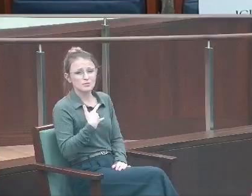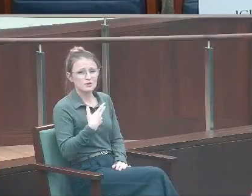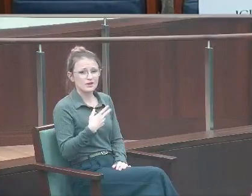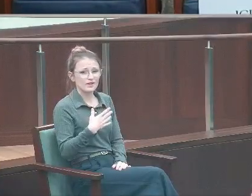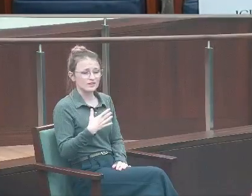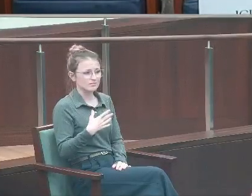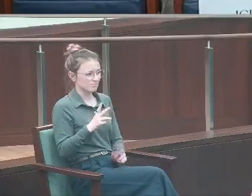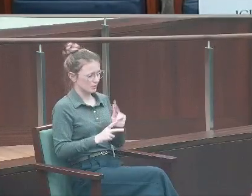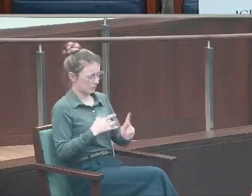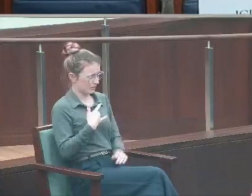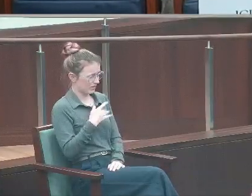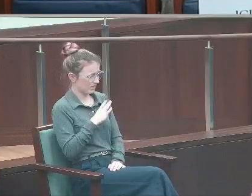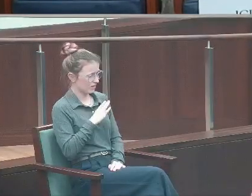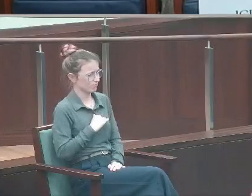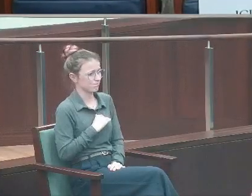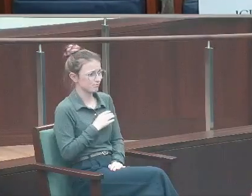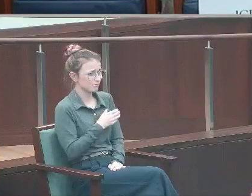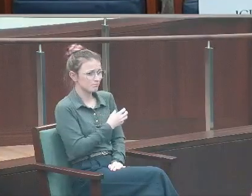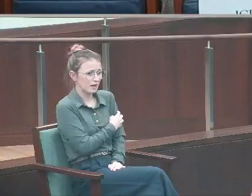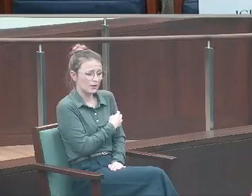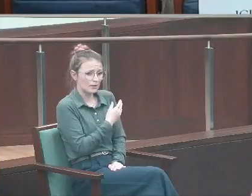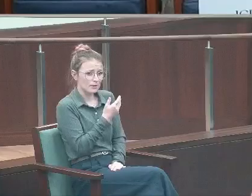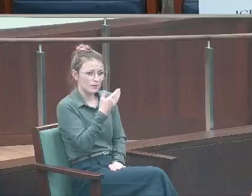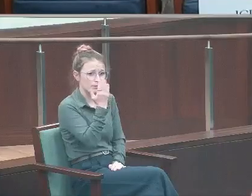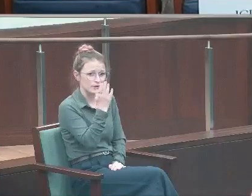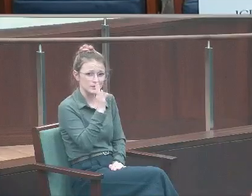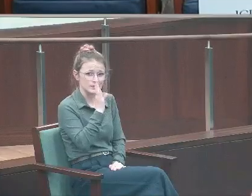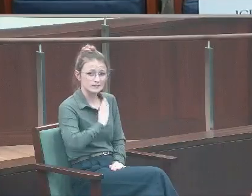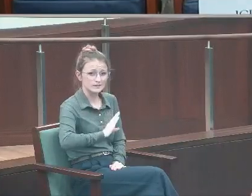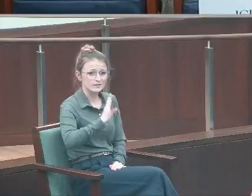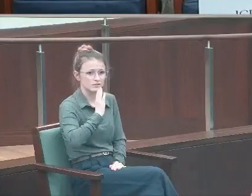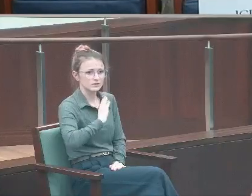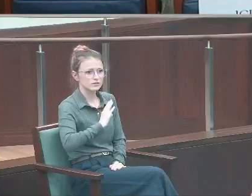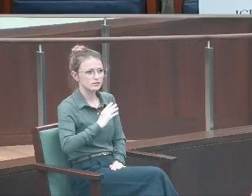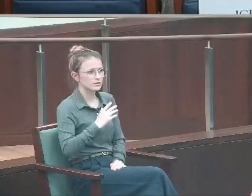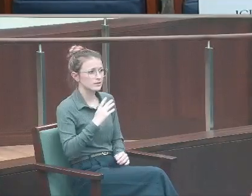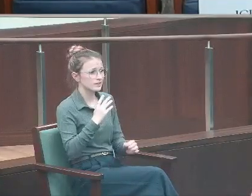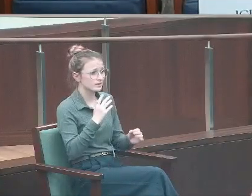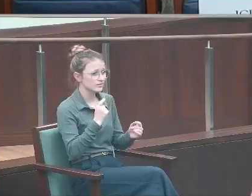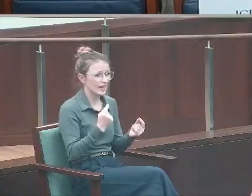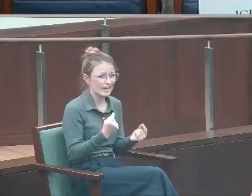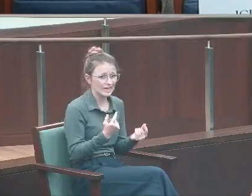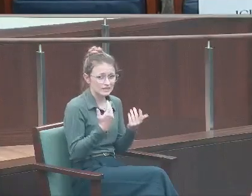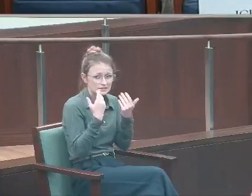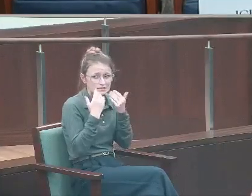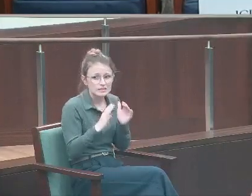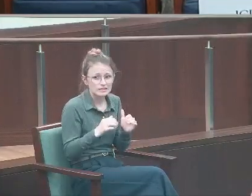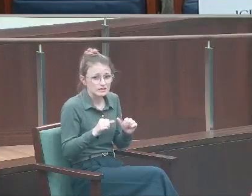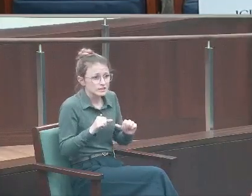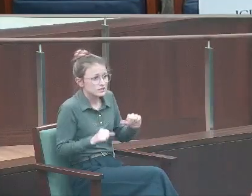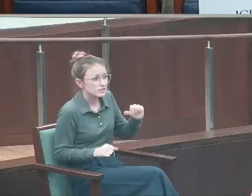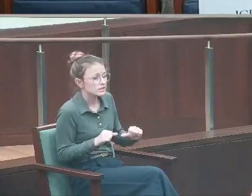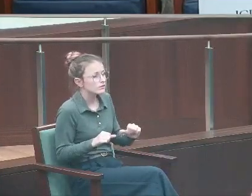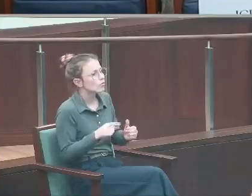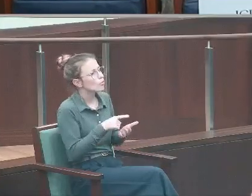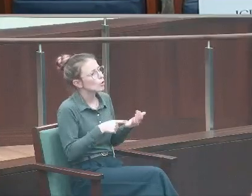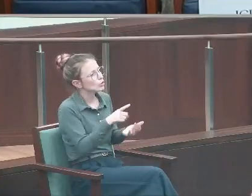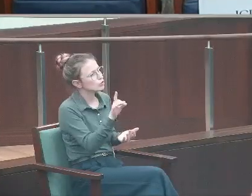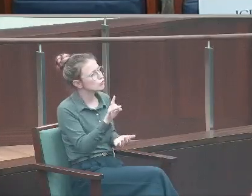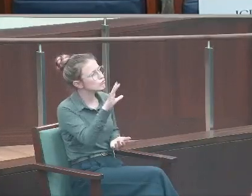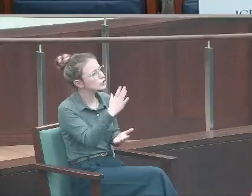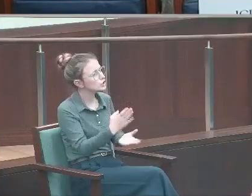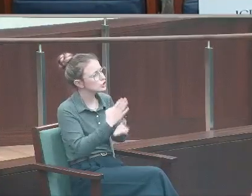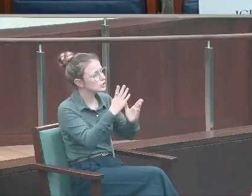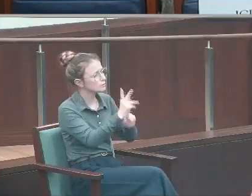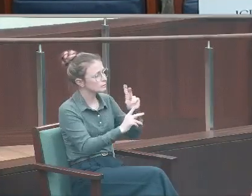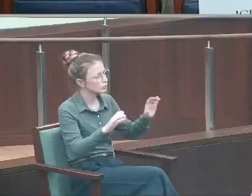very frustrated that they want to do something, they don't know what to do. What would you suggest people do either